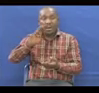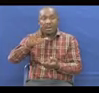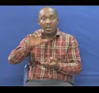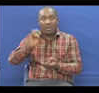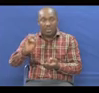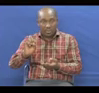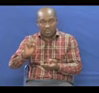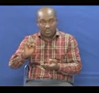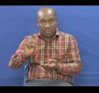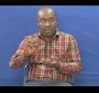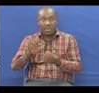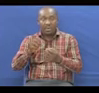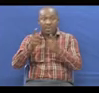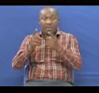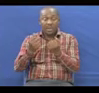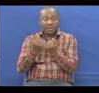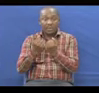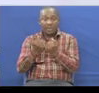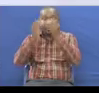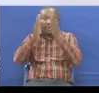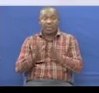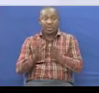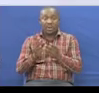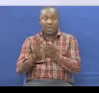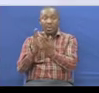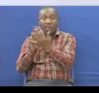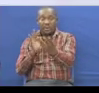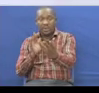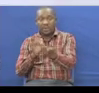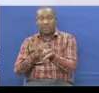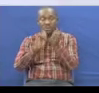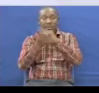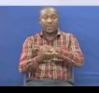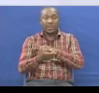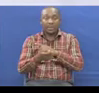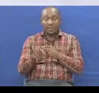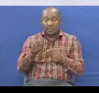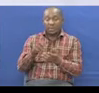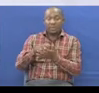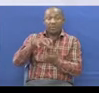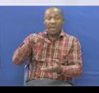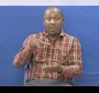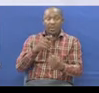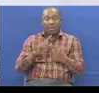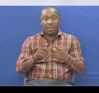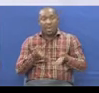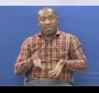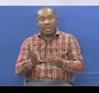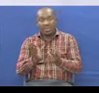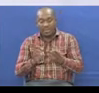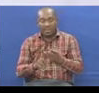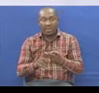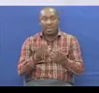change. Then I said these variables, it can be birth, it can be death, and migration. So